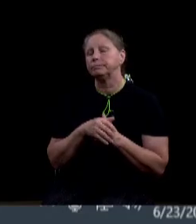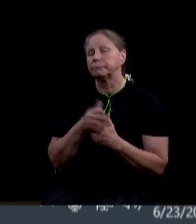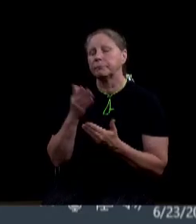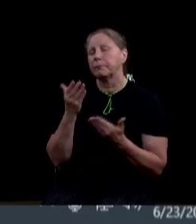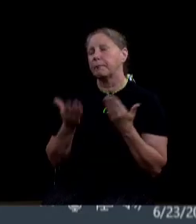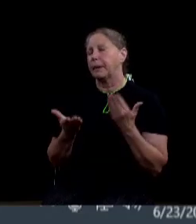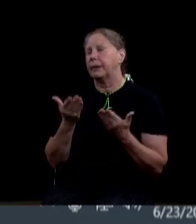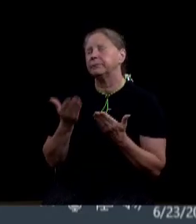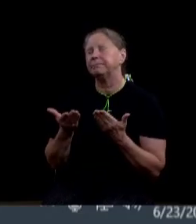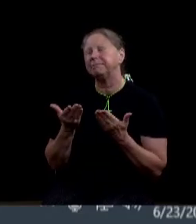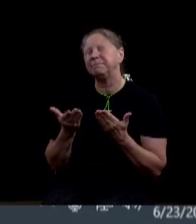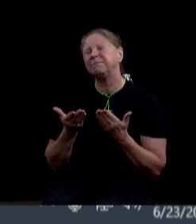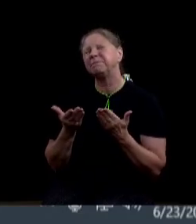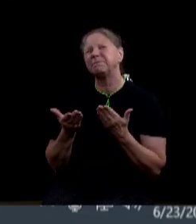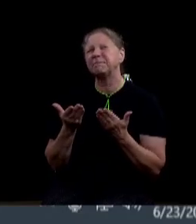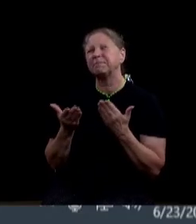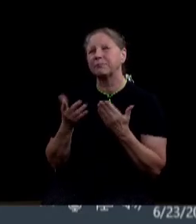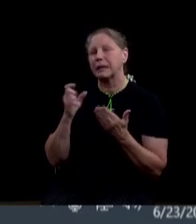but at